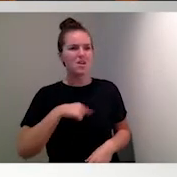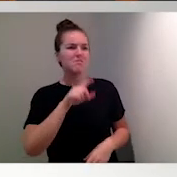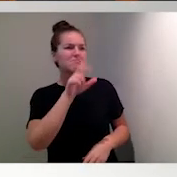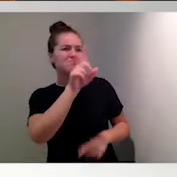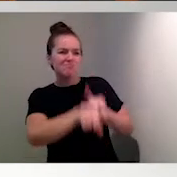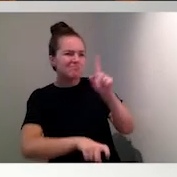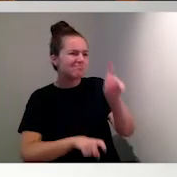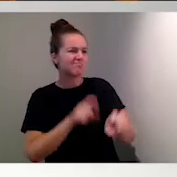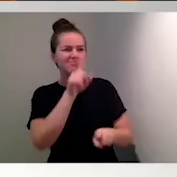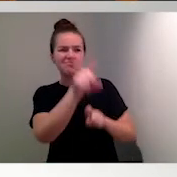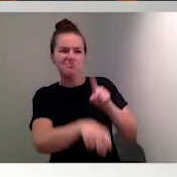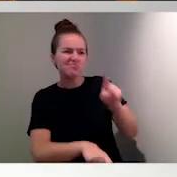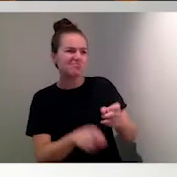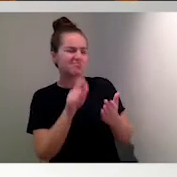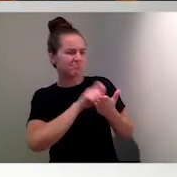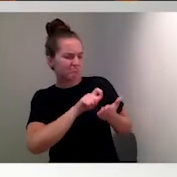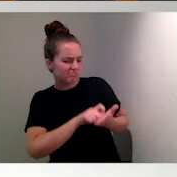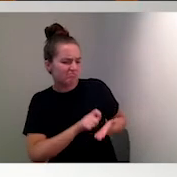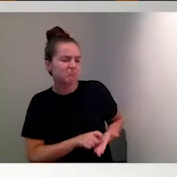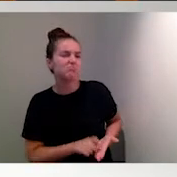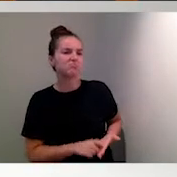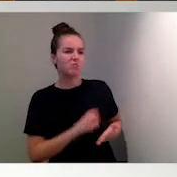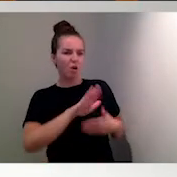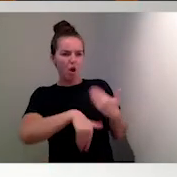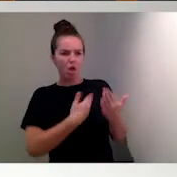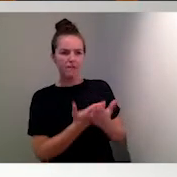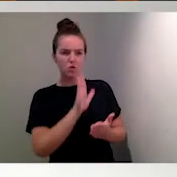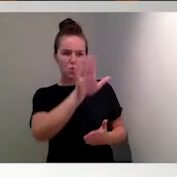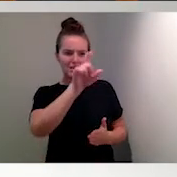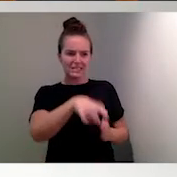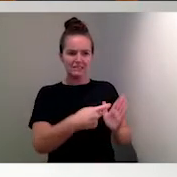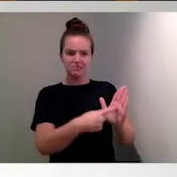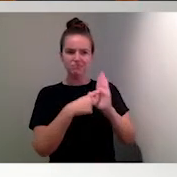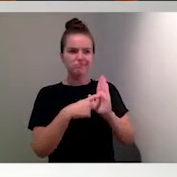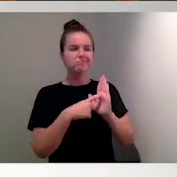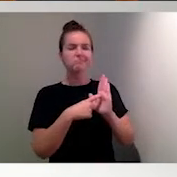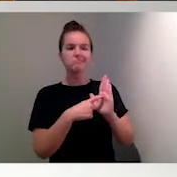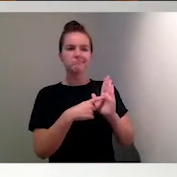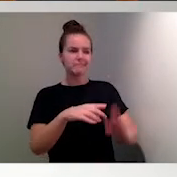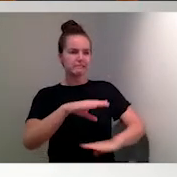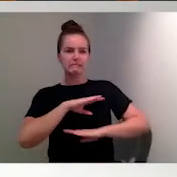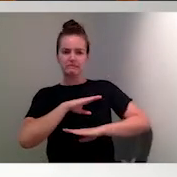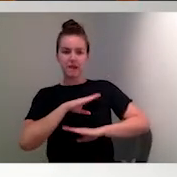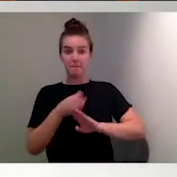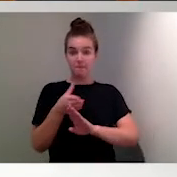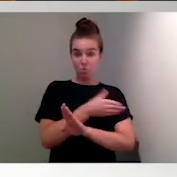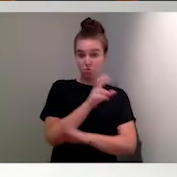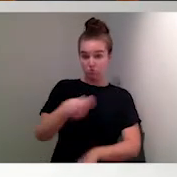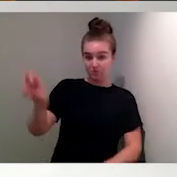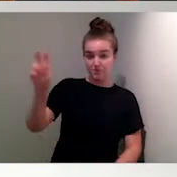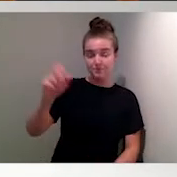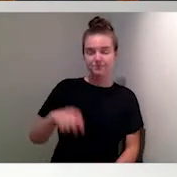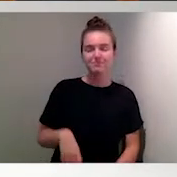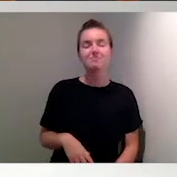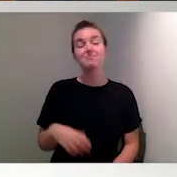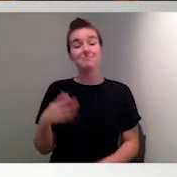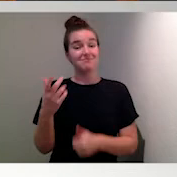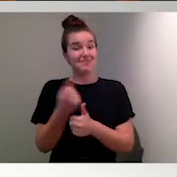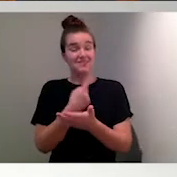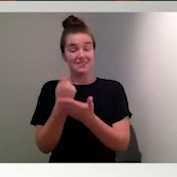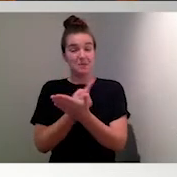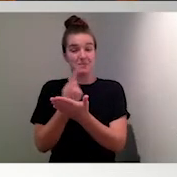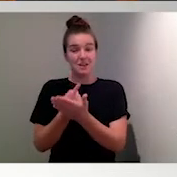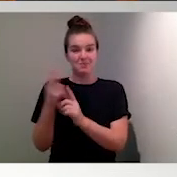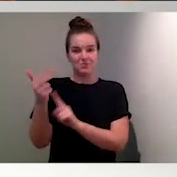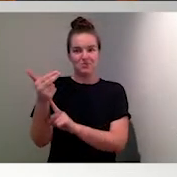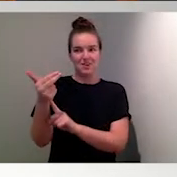we have all of your needs met ahead of time. But resorts will sometimes not give us all the information, and there